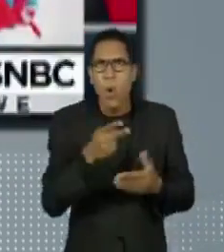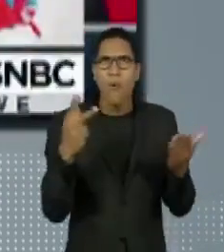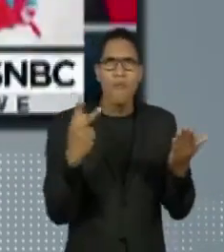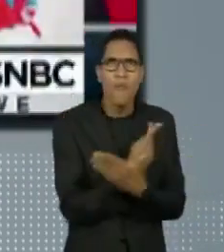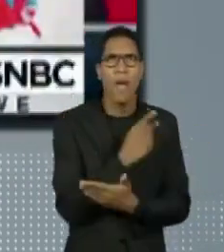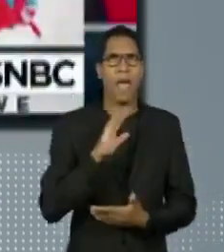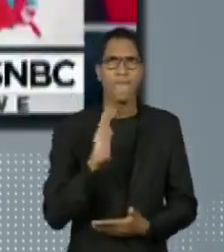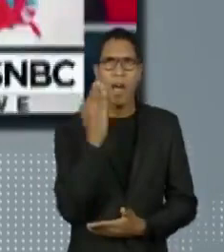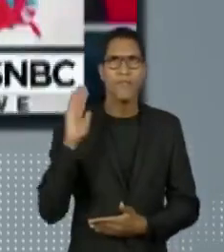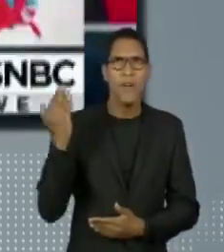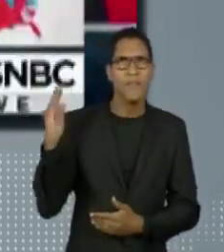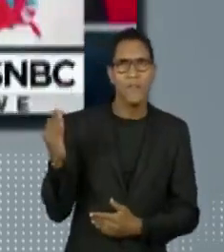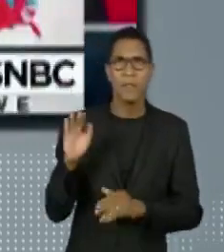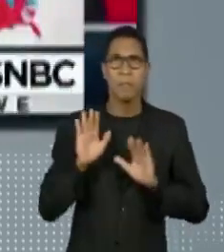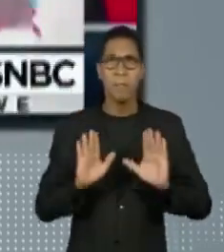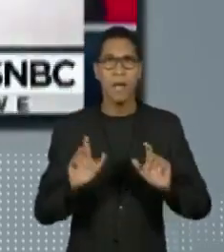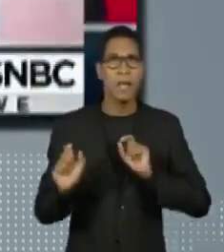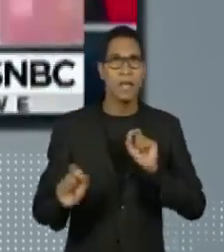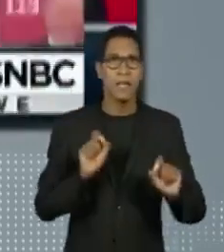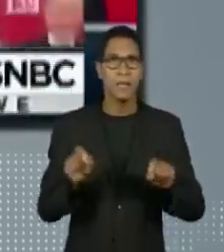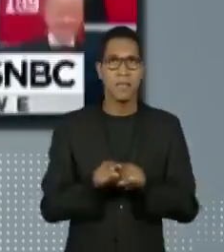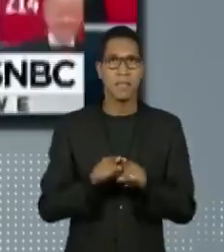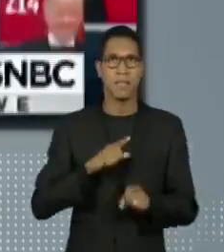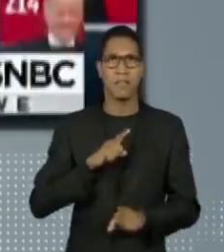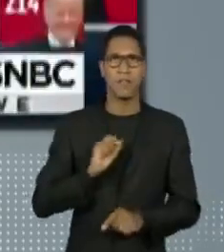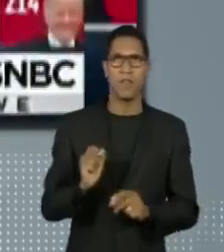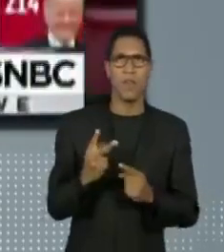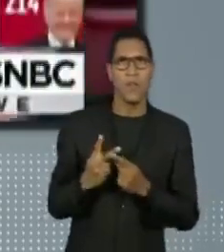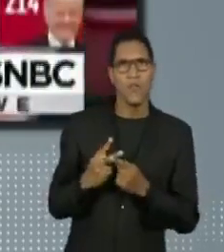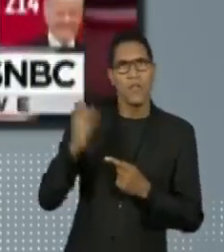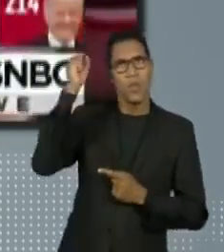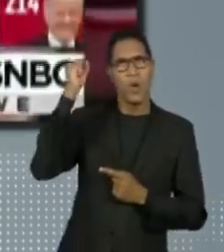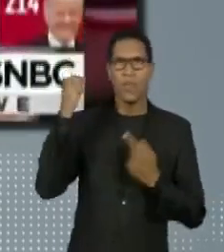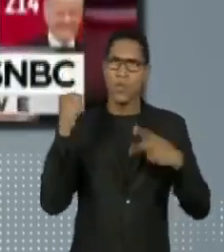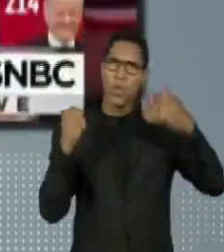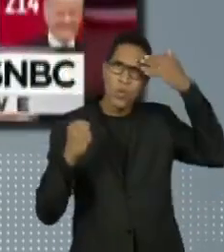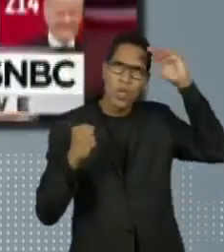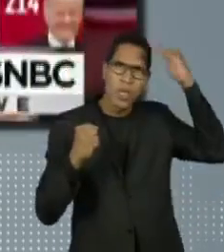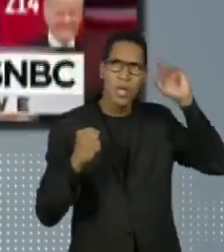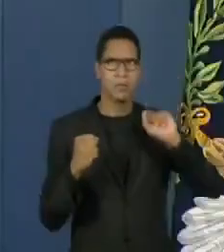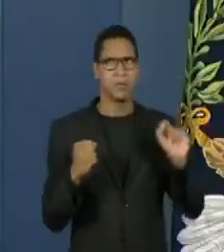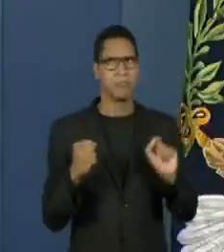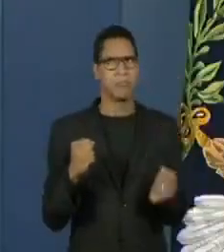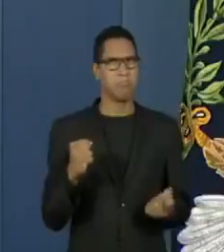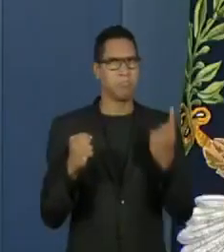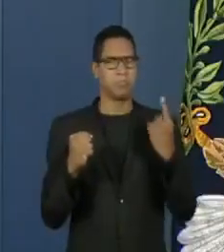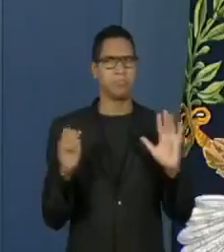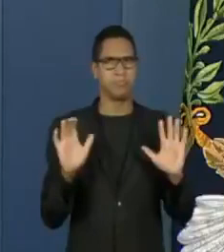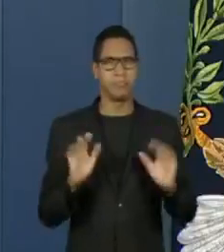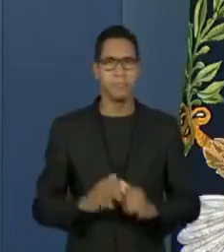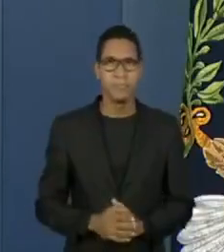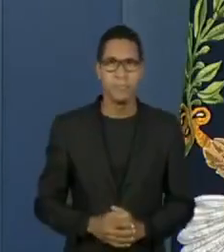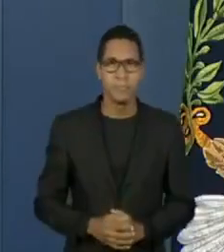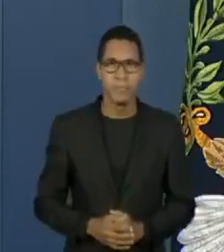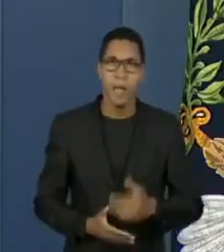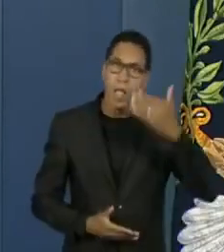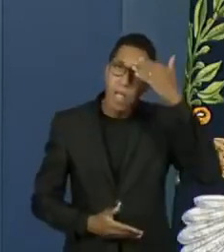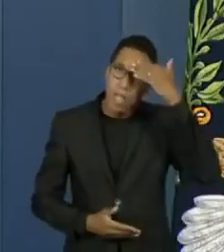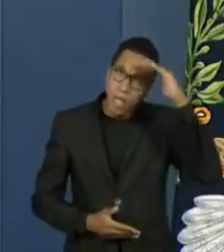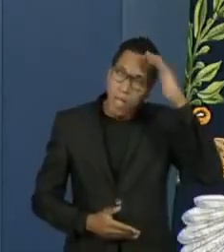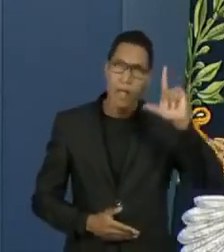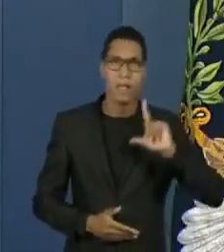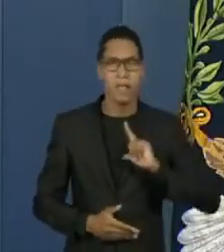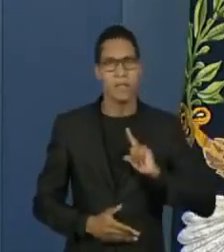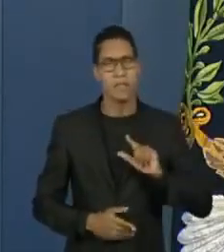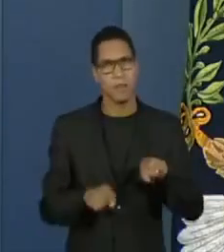votes that we know of. There has been no Trump victory that we know of. Trump foi criticado